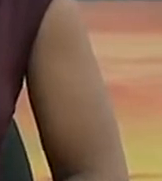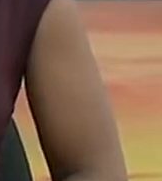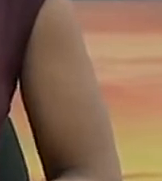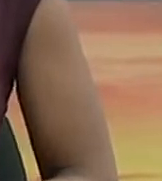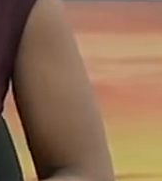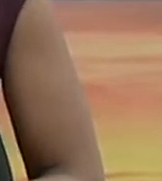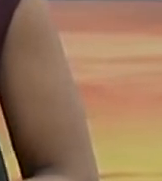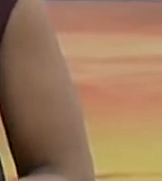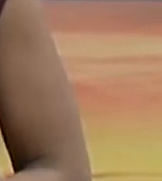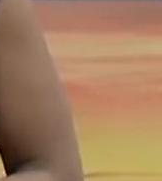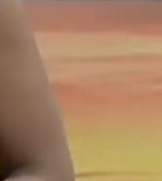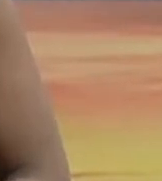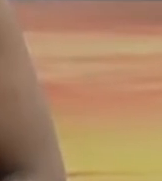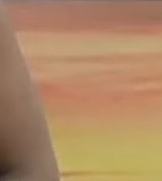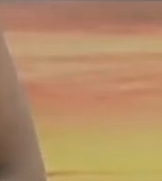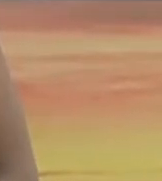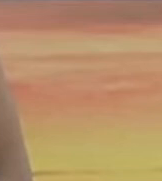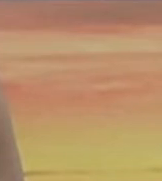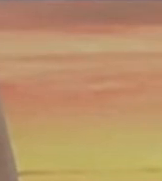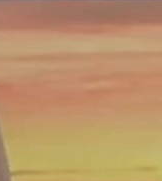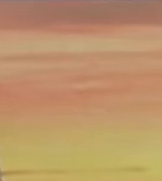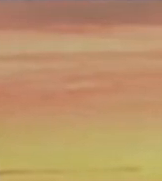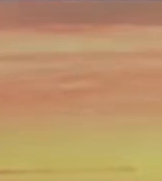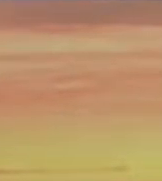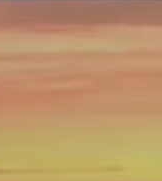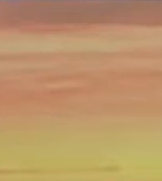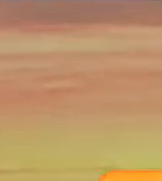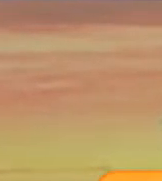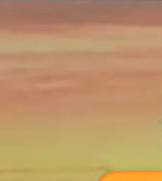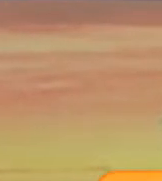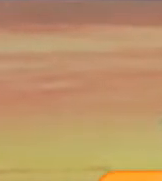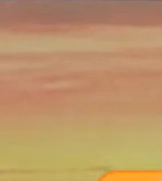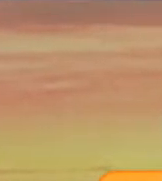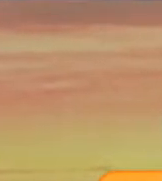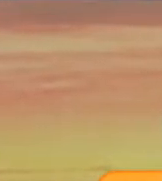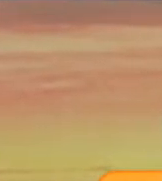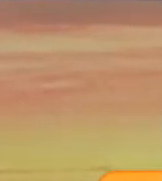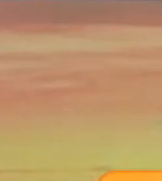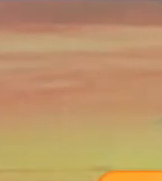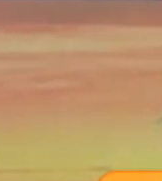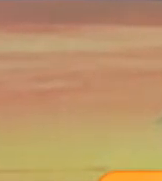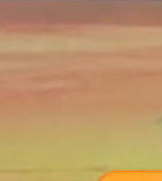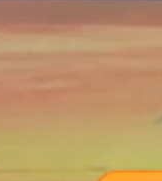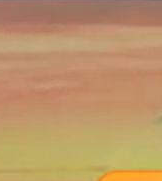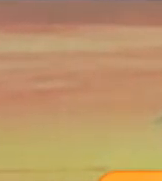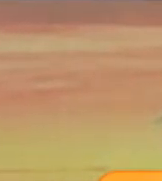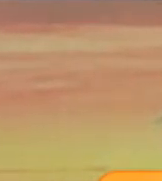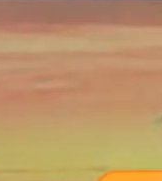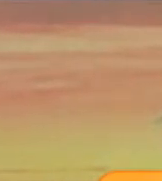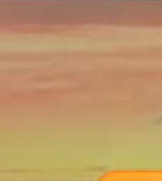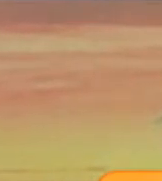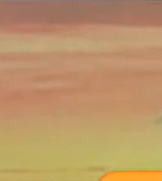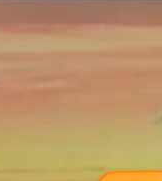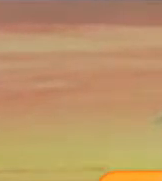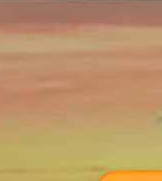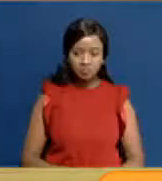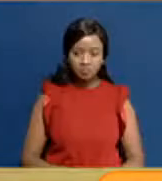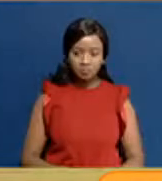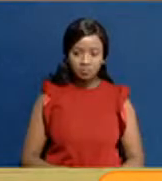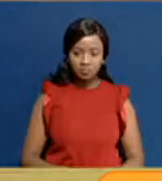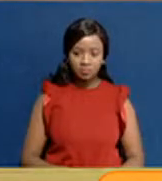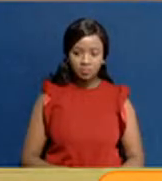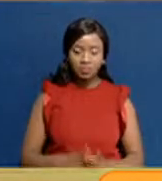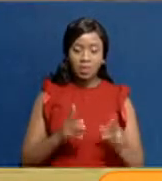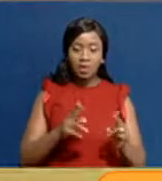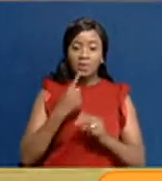scandals making a violent convergence that somehow point at that tired payslip. President Ruto is adamant